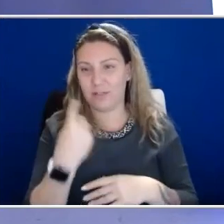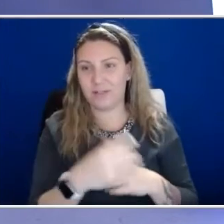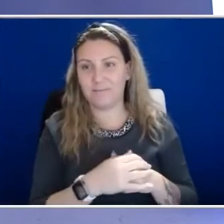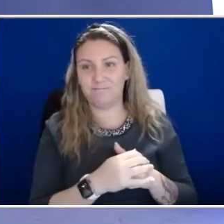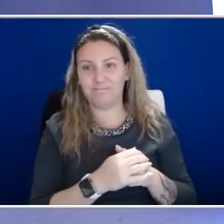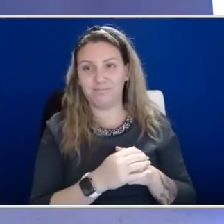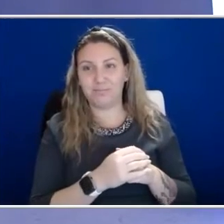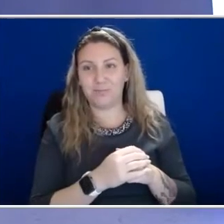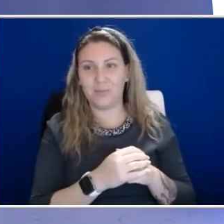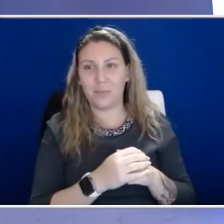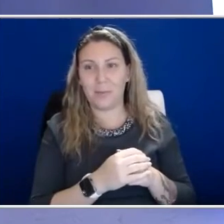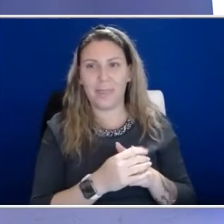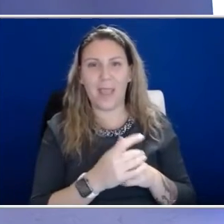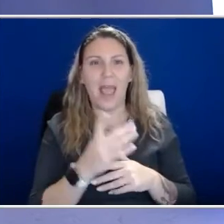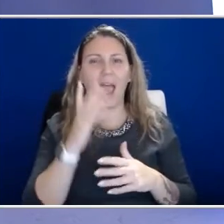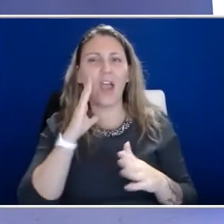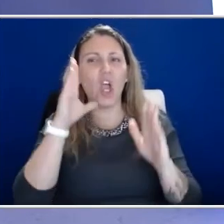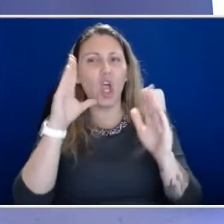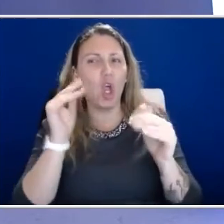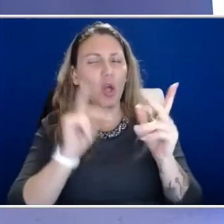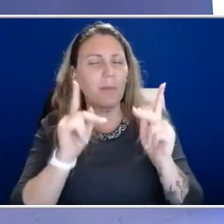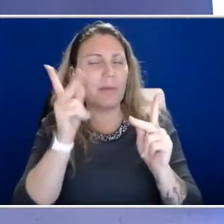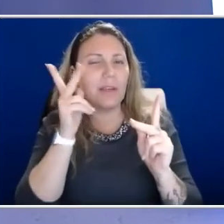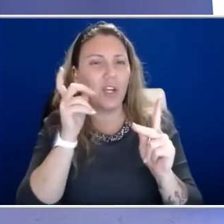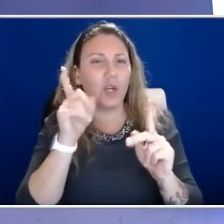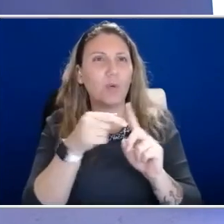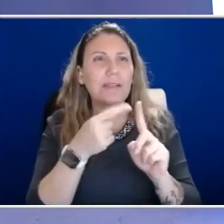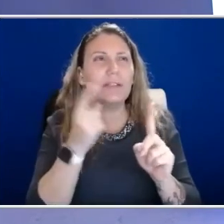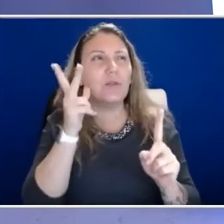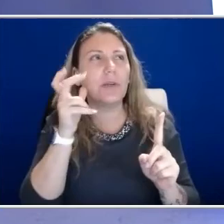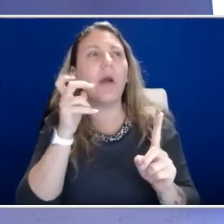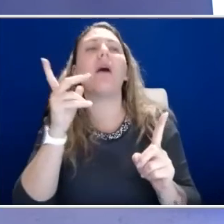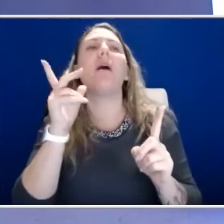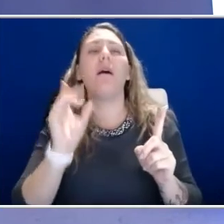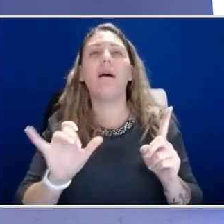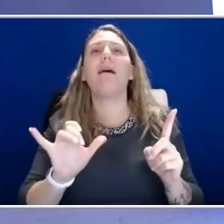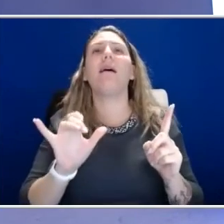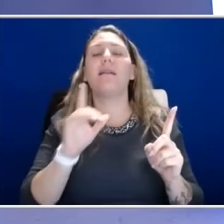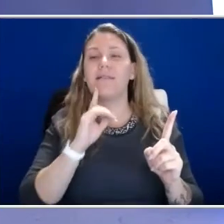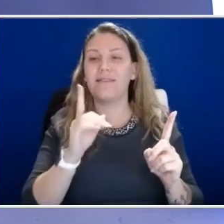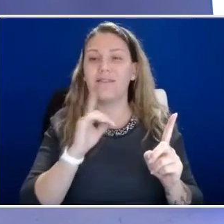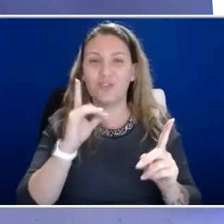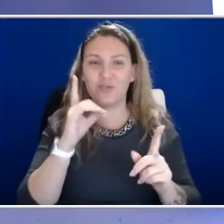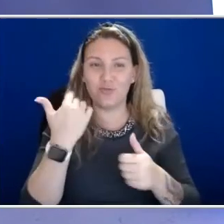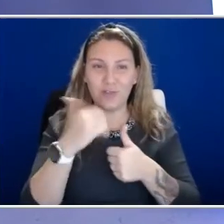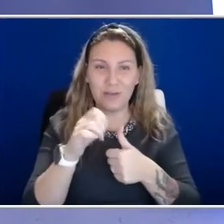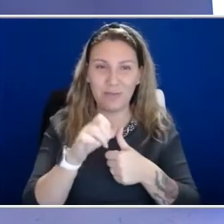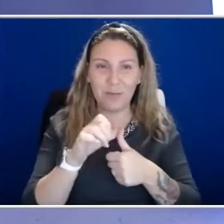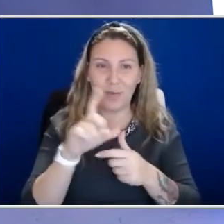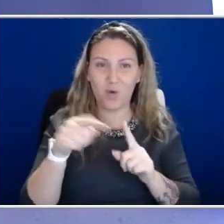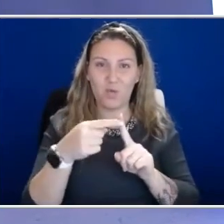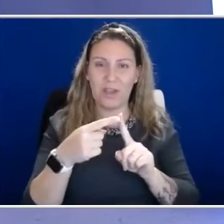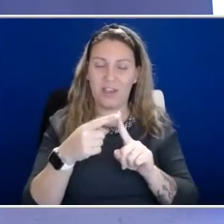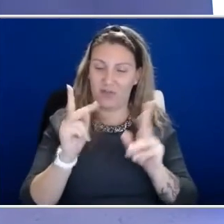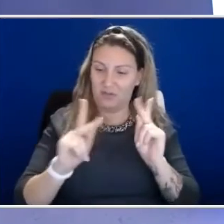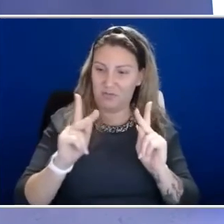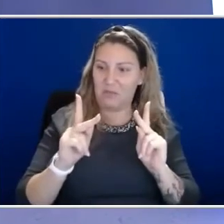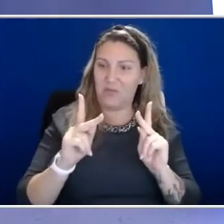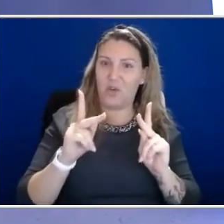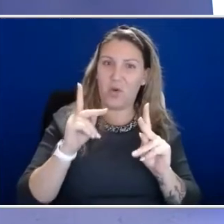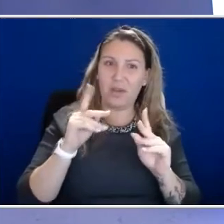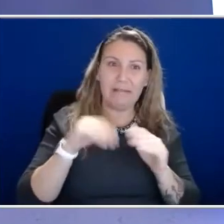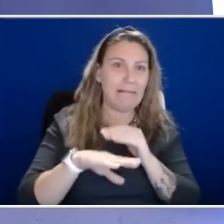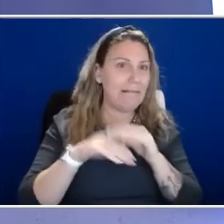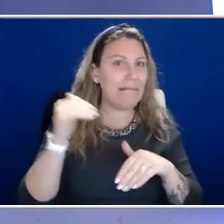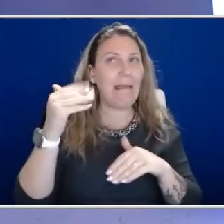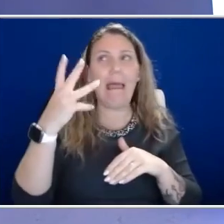hearing us, because, you know, it's these little things that once you hear it, maybe it just tricks something in your brain to remember, especially when you have loved ones in and out of your house and staying with you over the holidays.